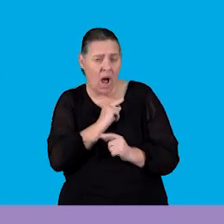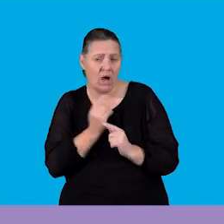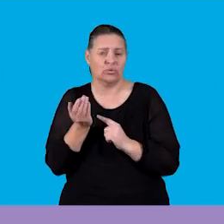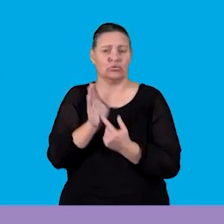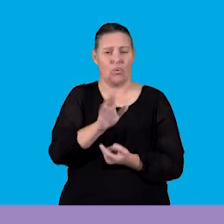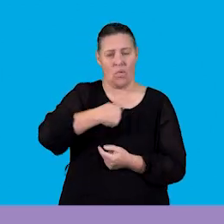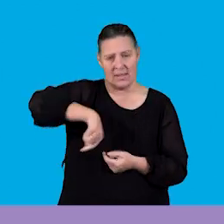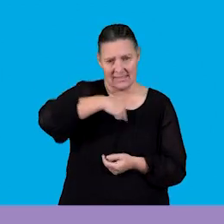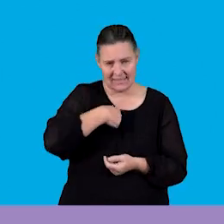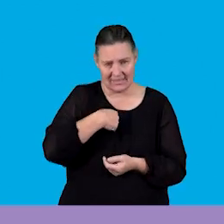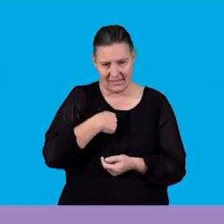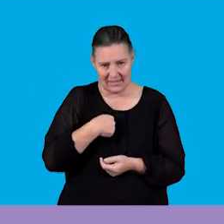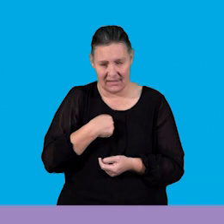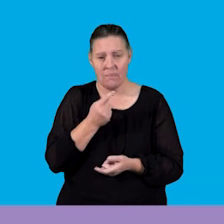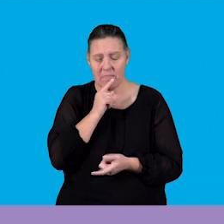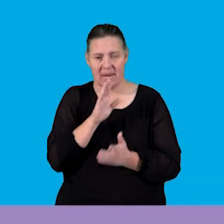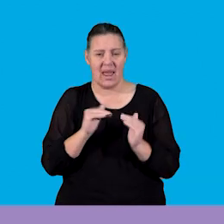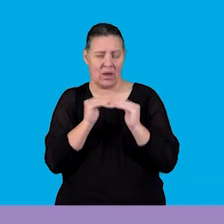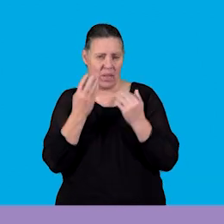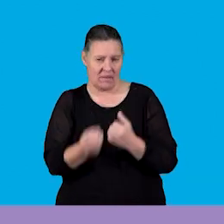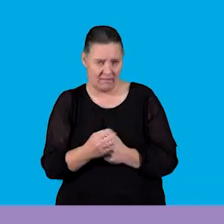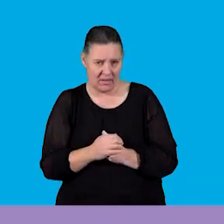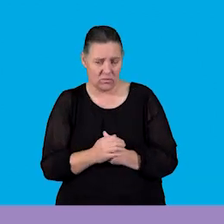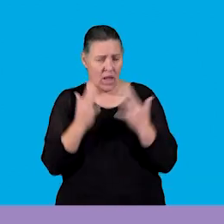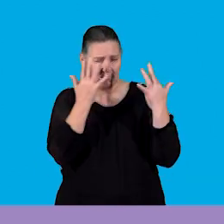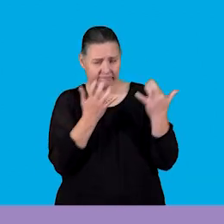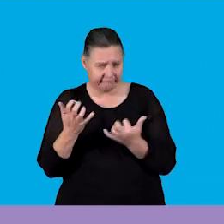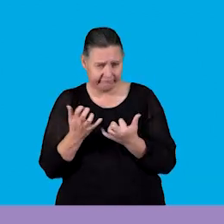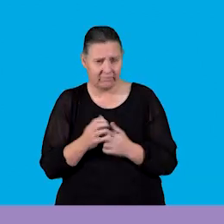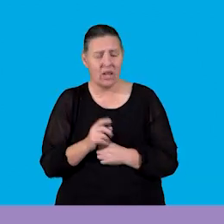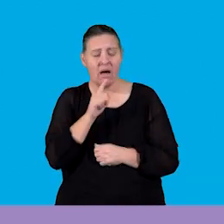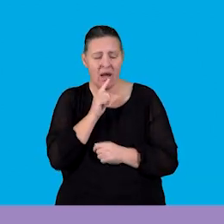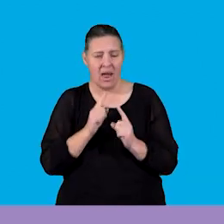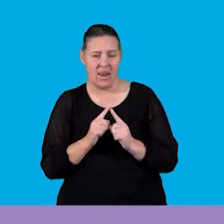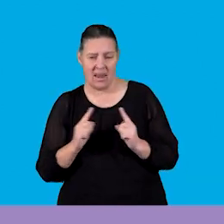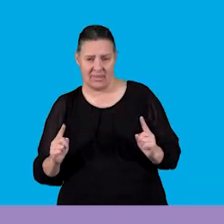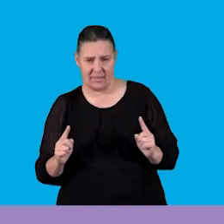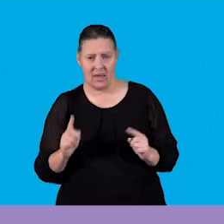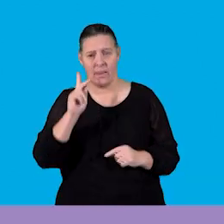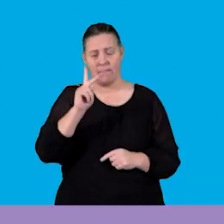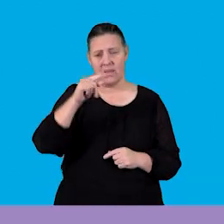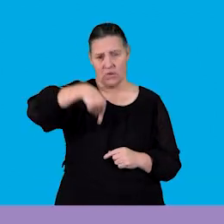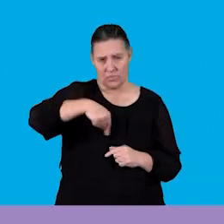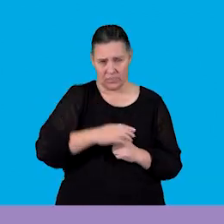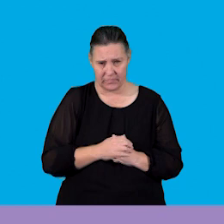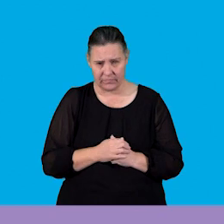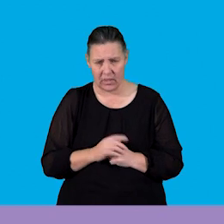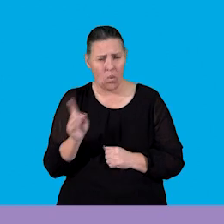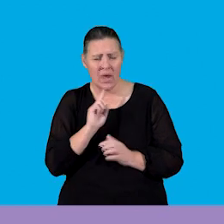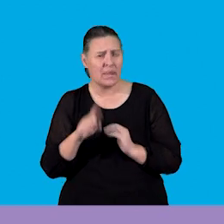equal because it has been shown to us that these two lines are equal. So we have calculated the length